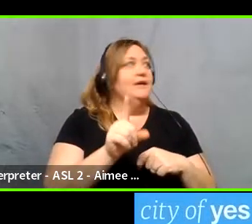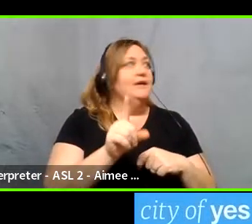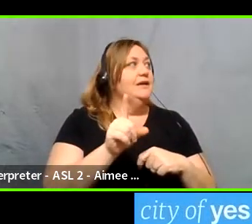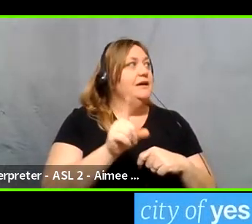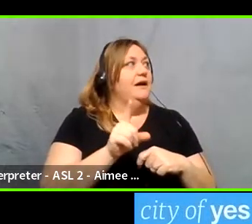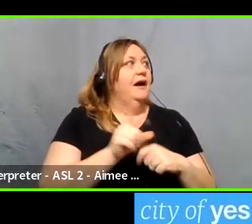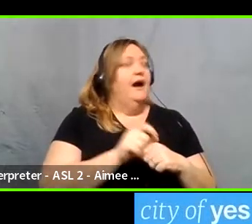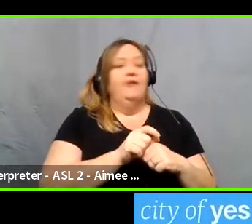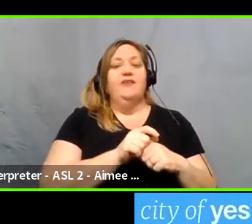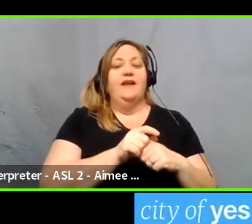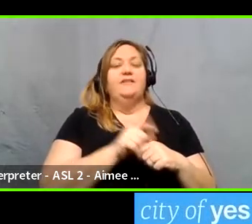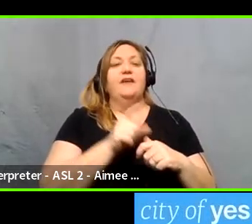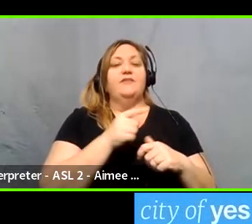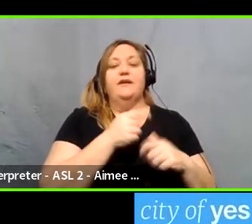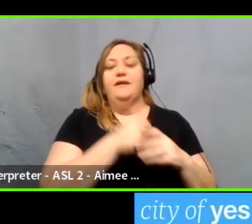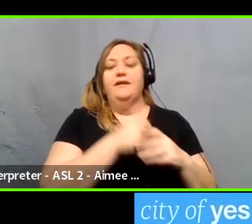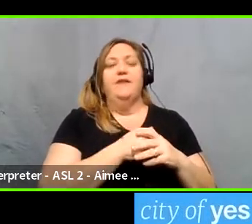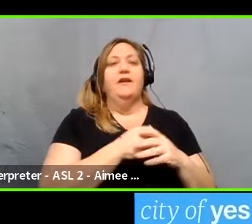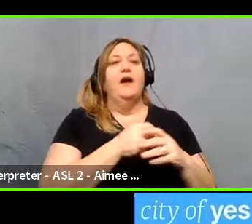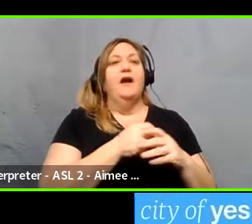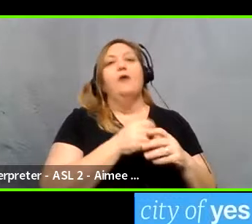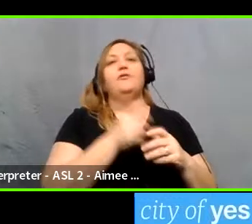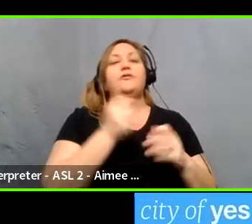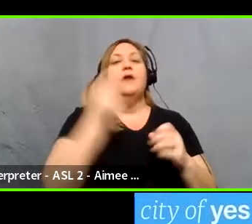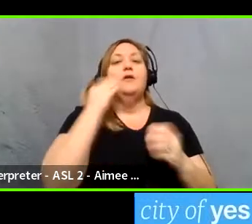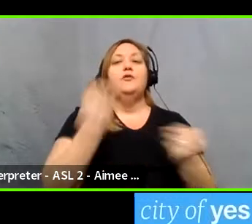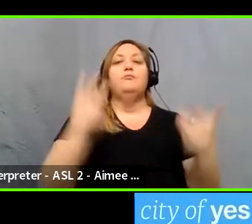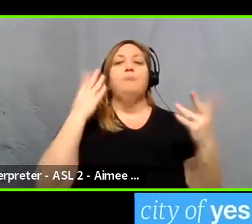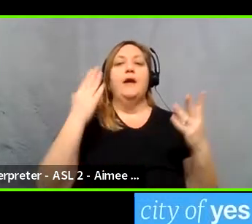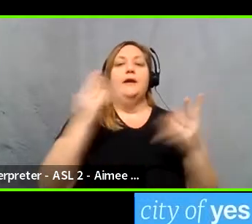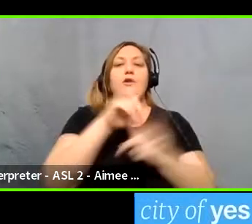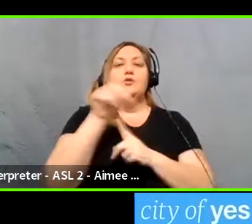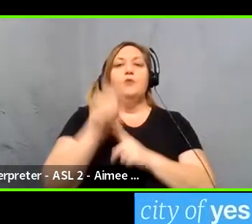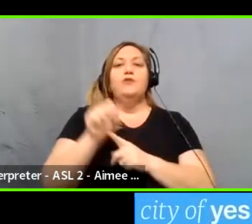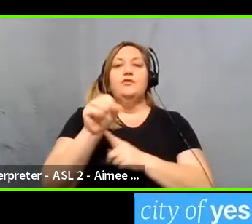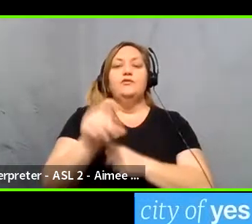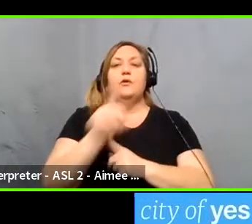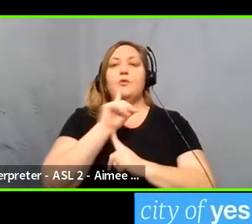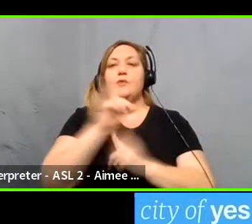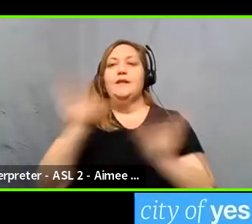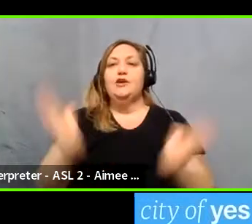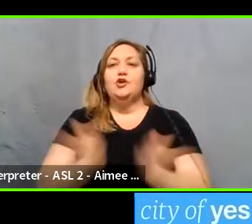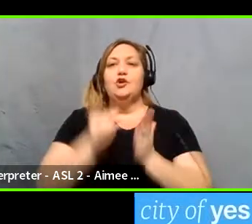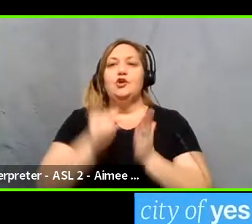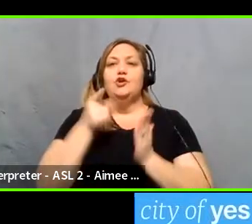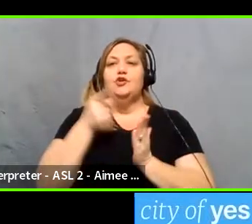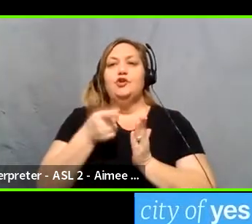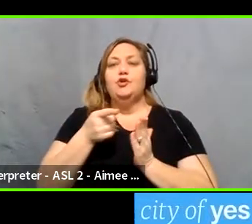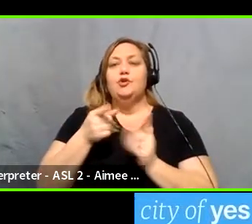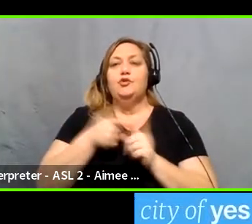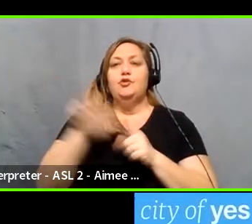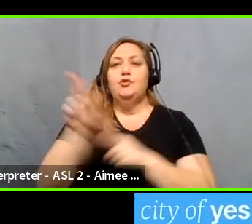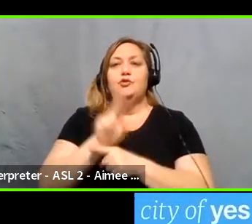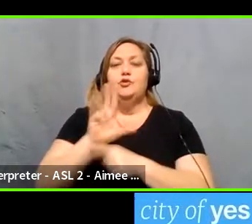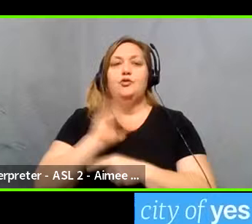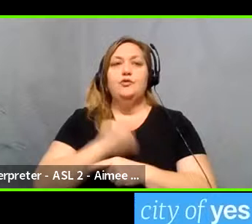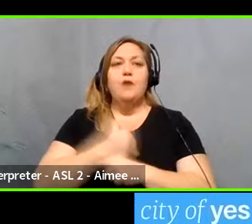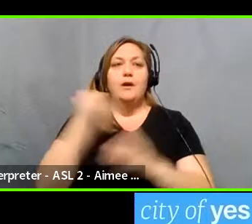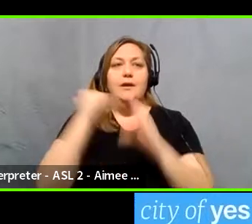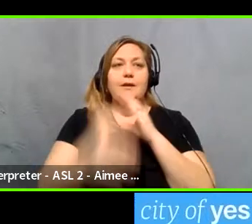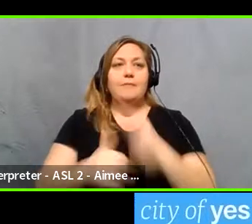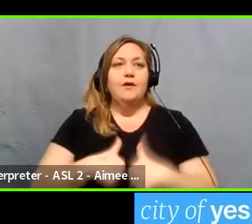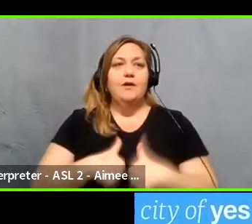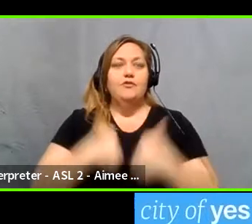hear all of your questions. I know there's so many more questions, so I really do encourage you to use our email address